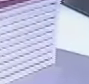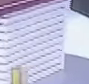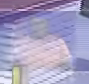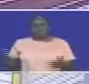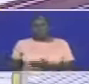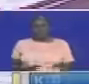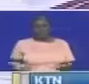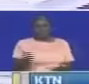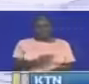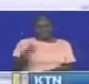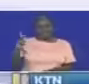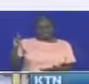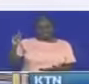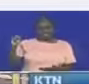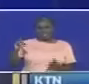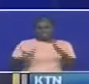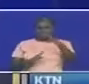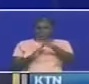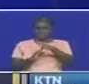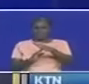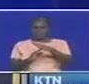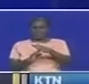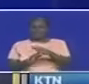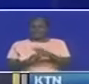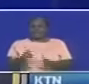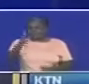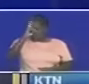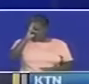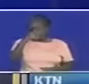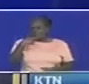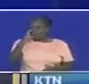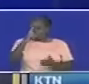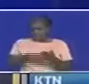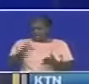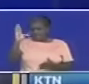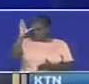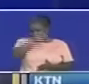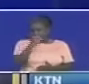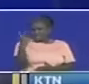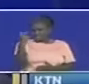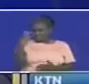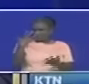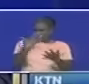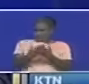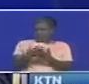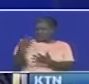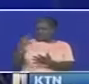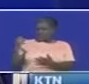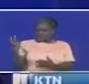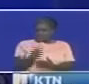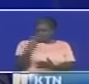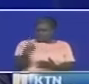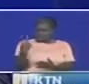Welcome back to KTN Prime. Now, the police have said that a missing suspect arrested on February 7th at the Masjid Musa